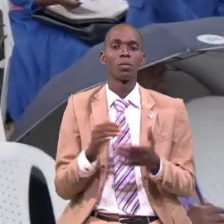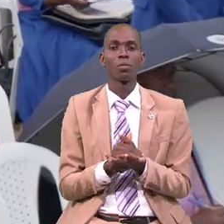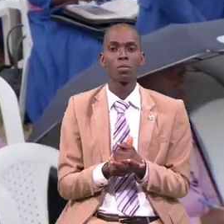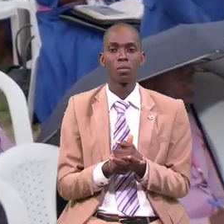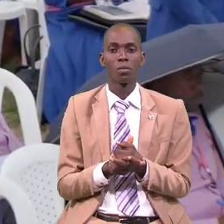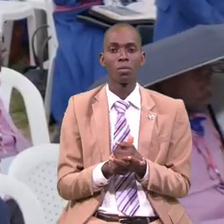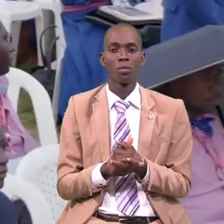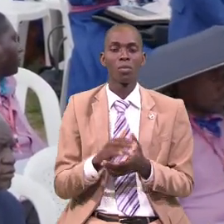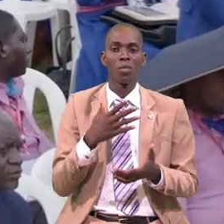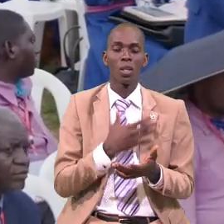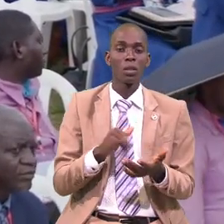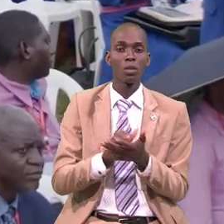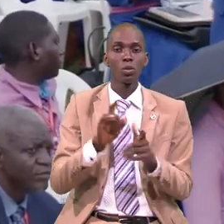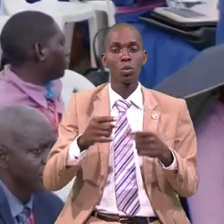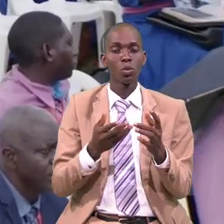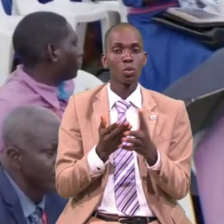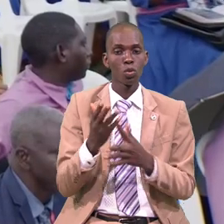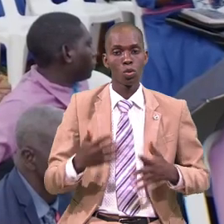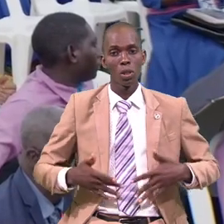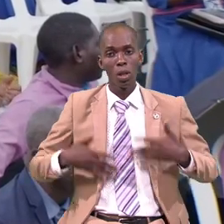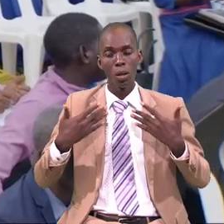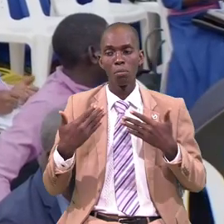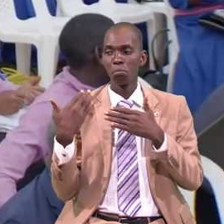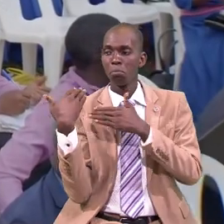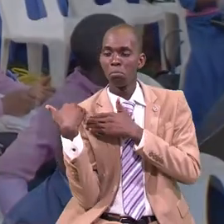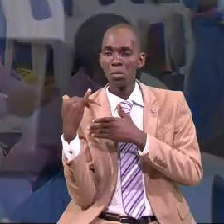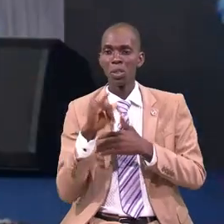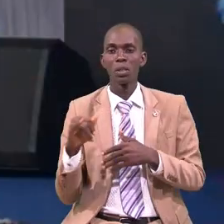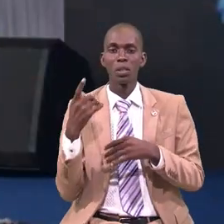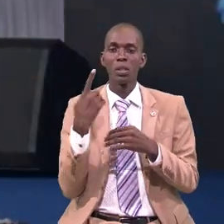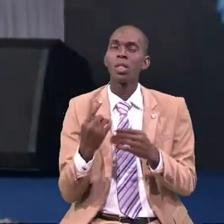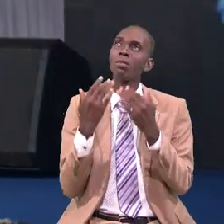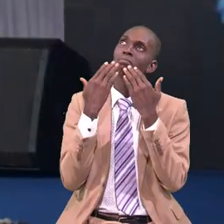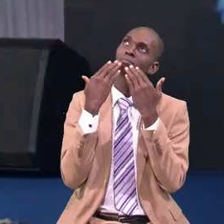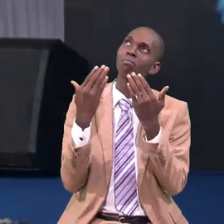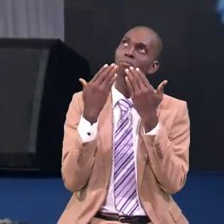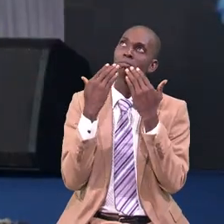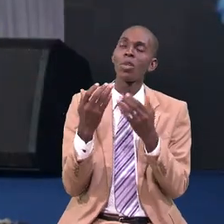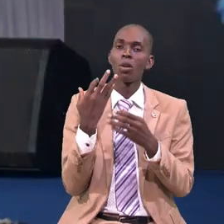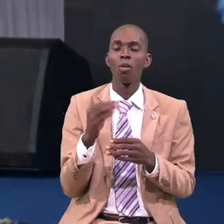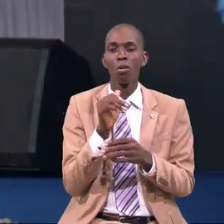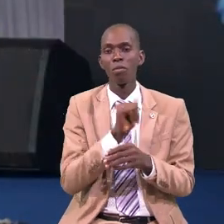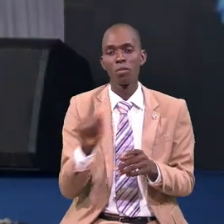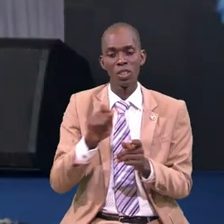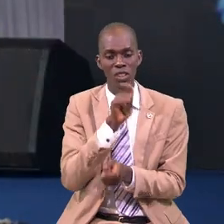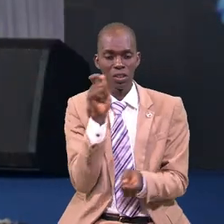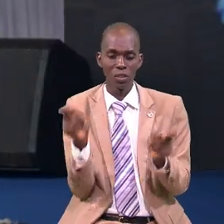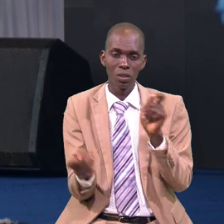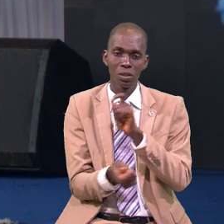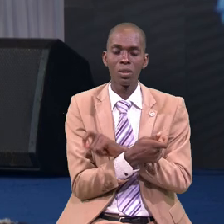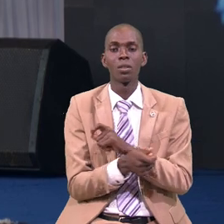that you go through life carrying the gratitude of a transformed soul.